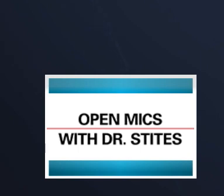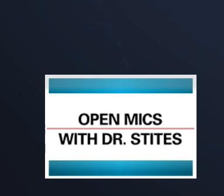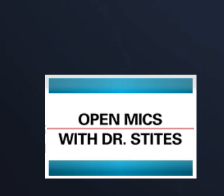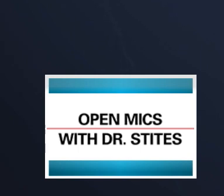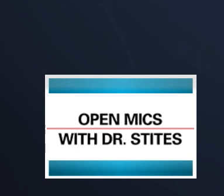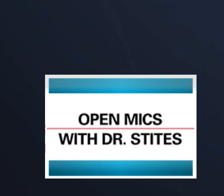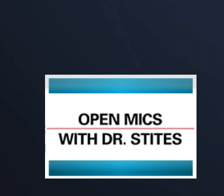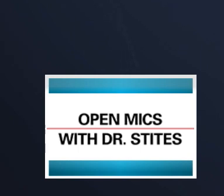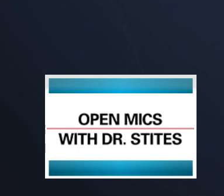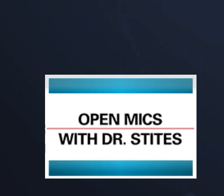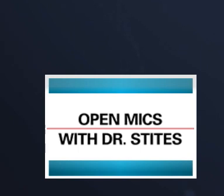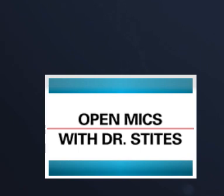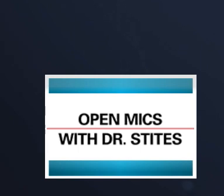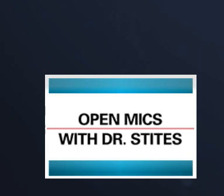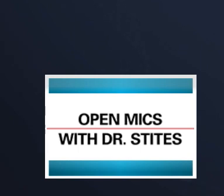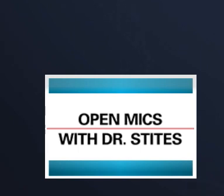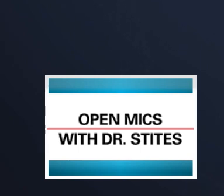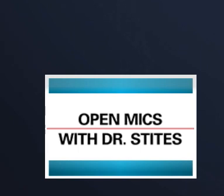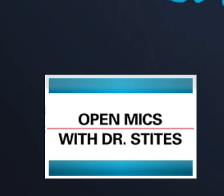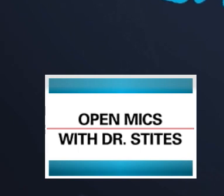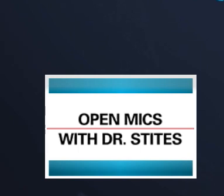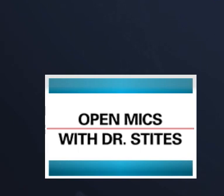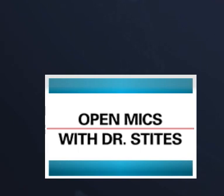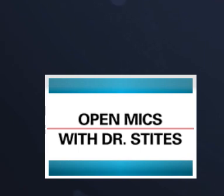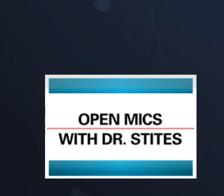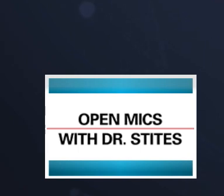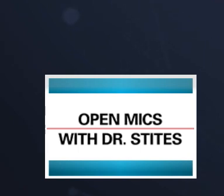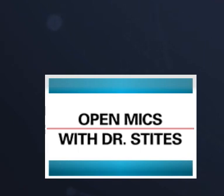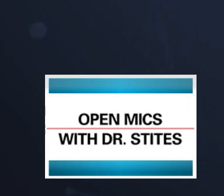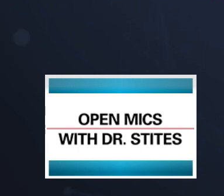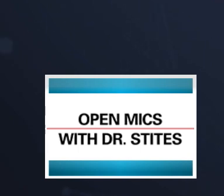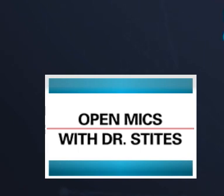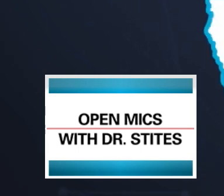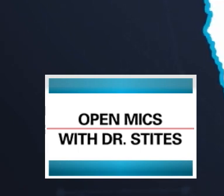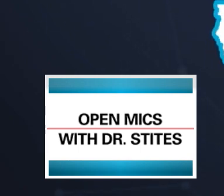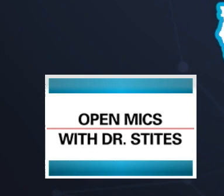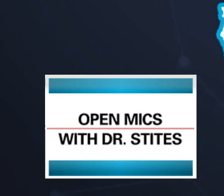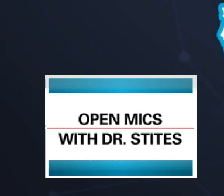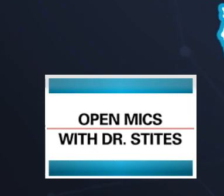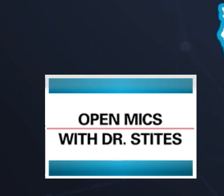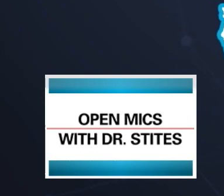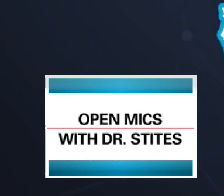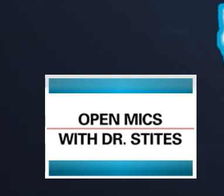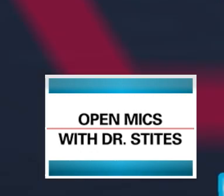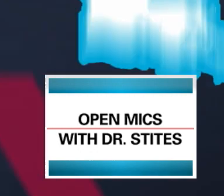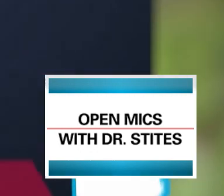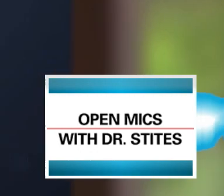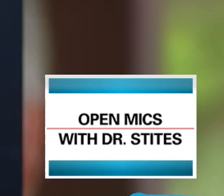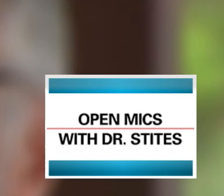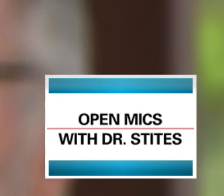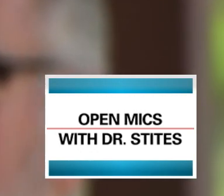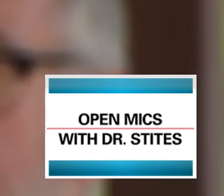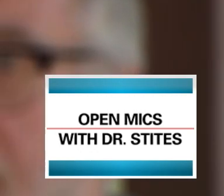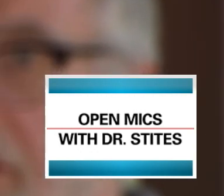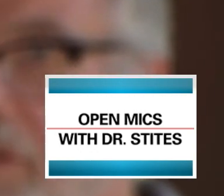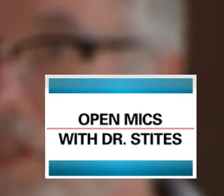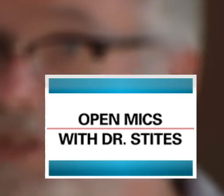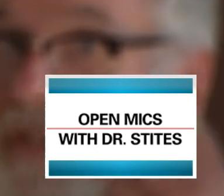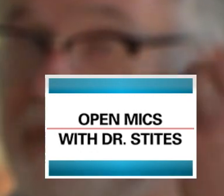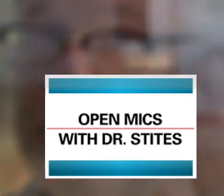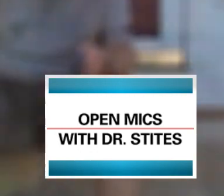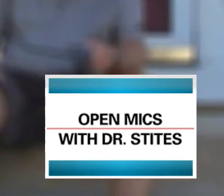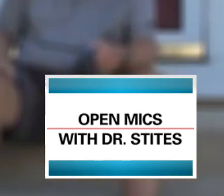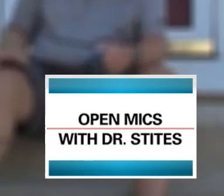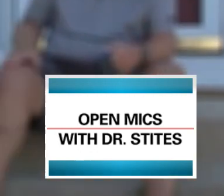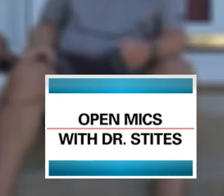surgeries in Puerto Rico and 7 states: Kansas, Alabama, Louisiana, North Carolina, South Dakota, Iowa, and Pennsylvania. Peters praised the Post and other